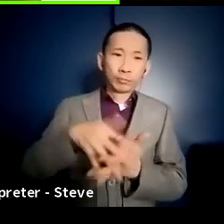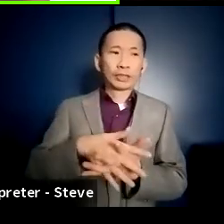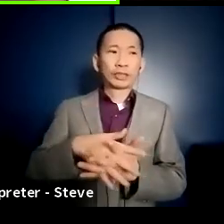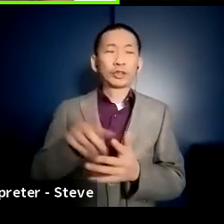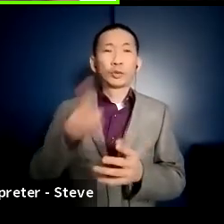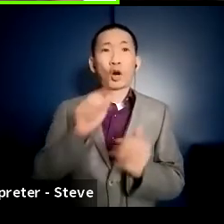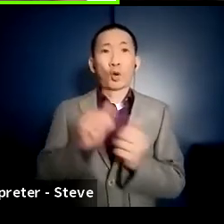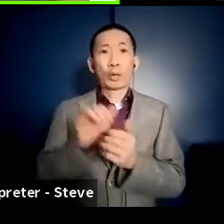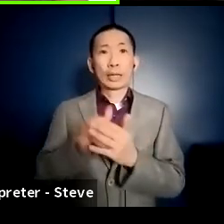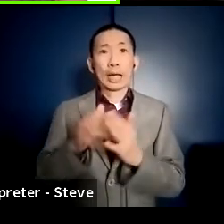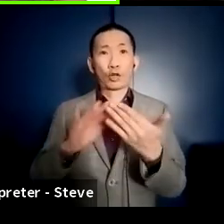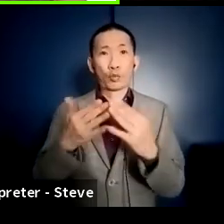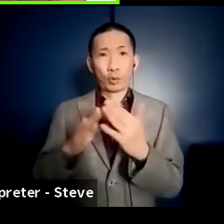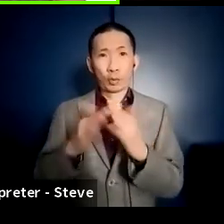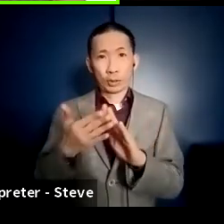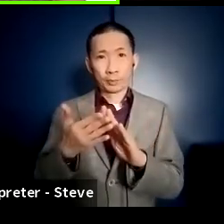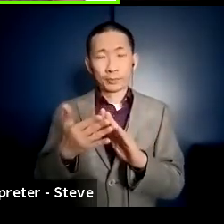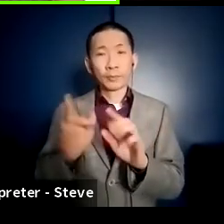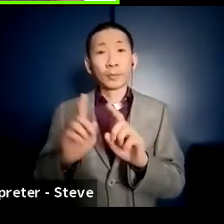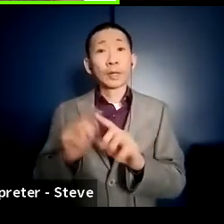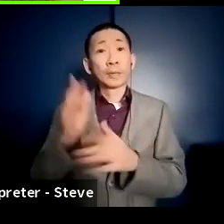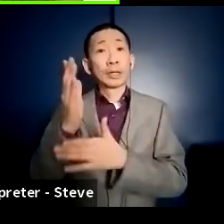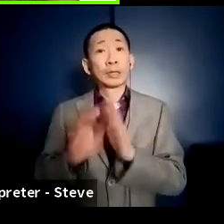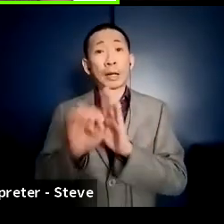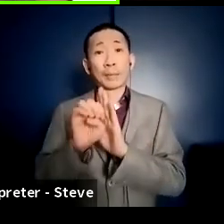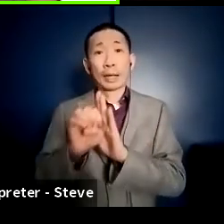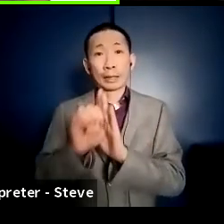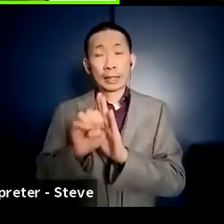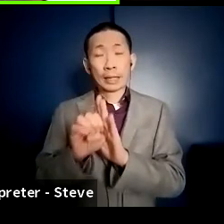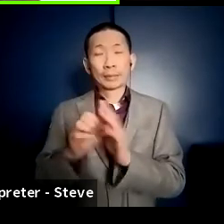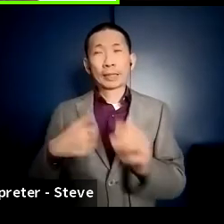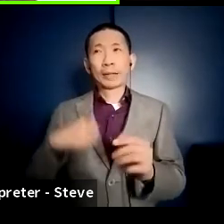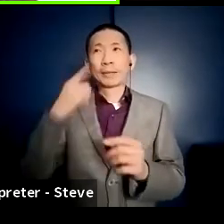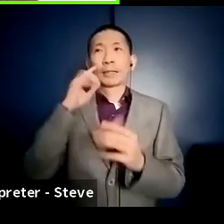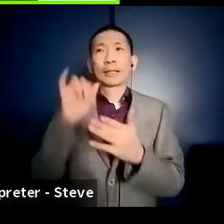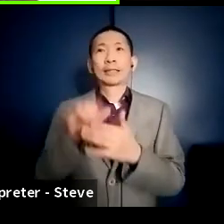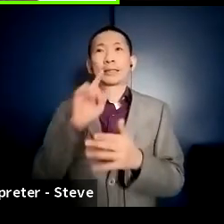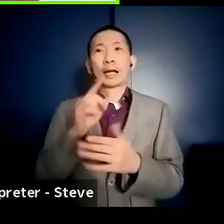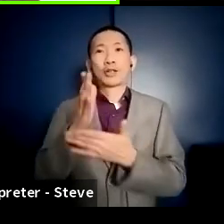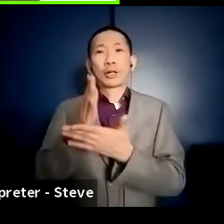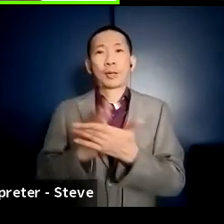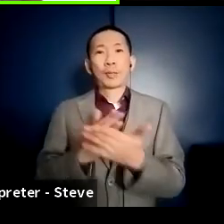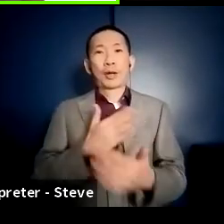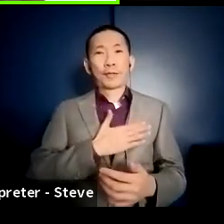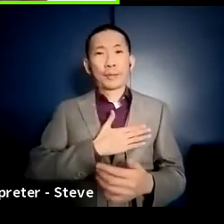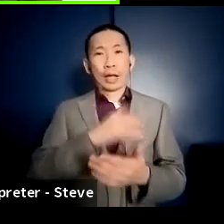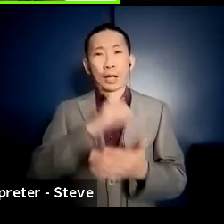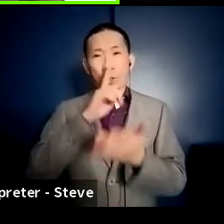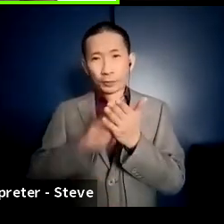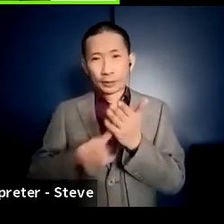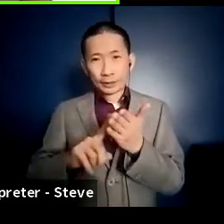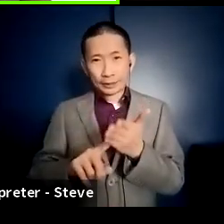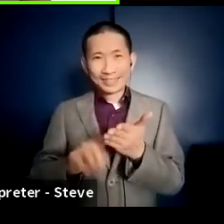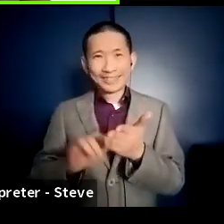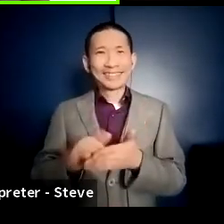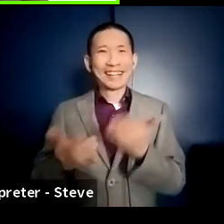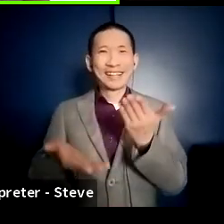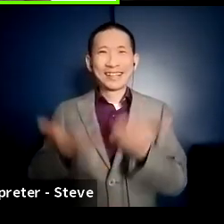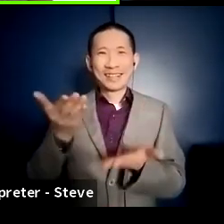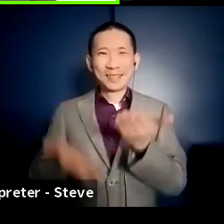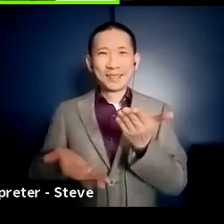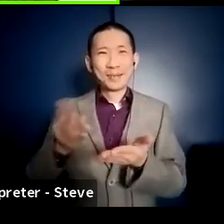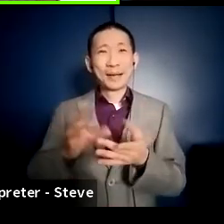community. But some examples off the top of my head, and this is actually part of my research, which might become part of